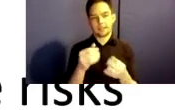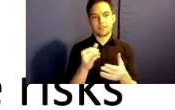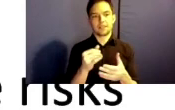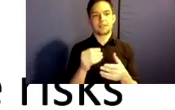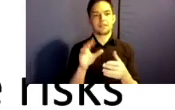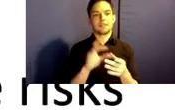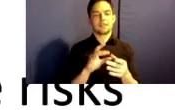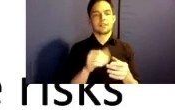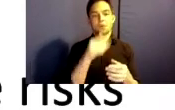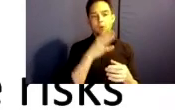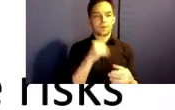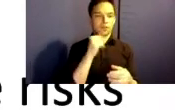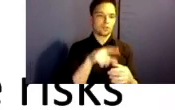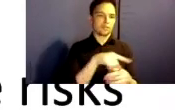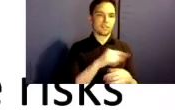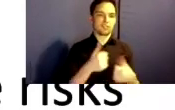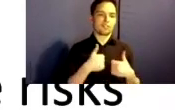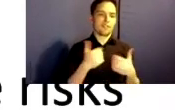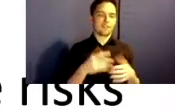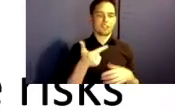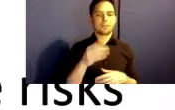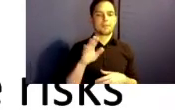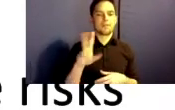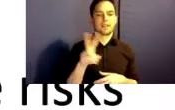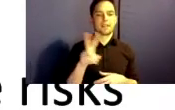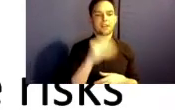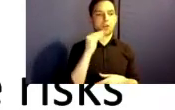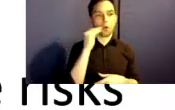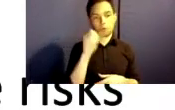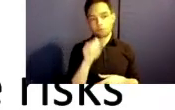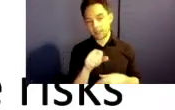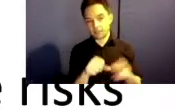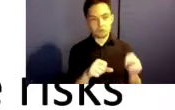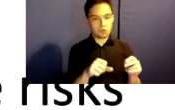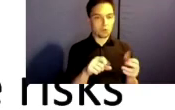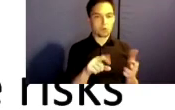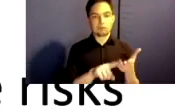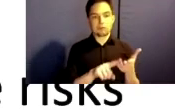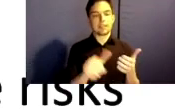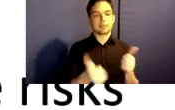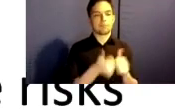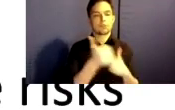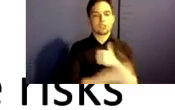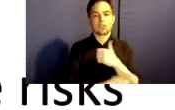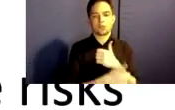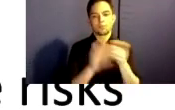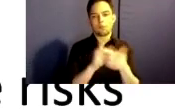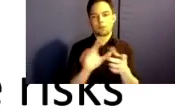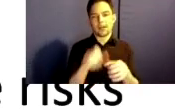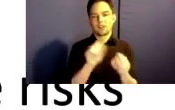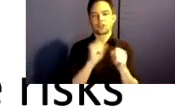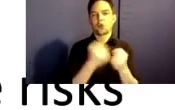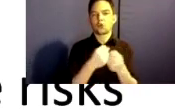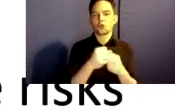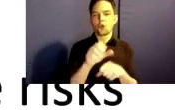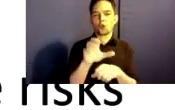girls are survivors of GBV at home or not, because this is in most of the country is part of the social norms.